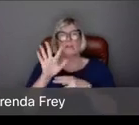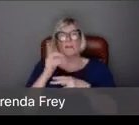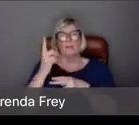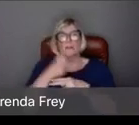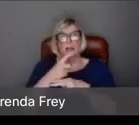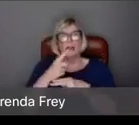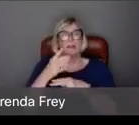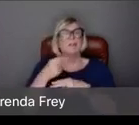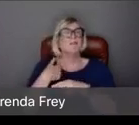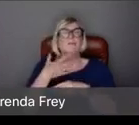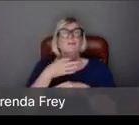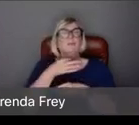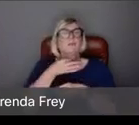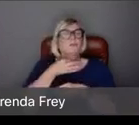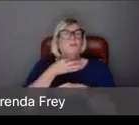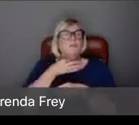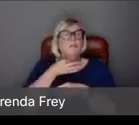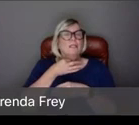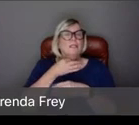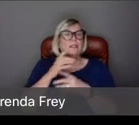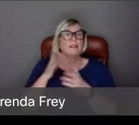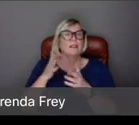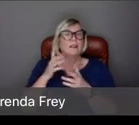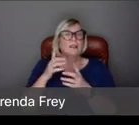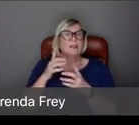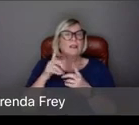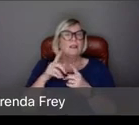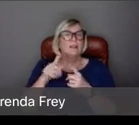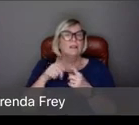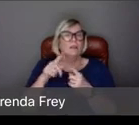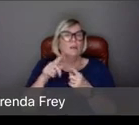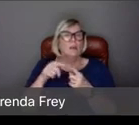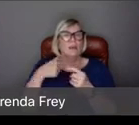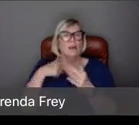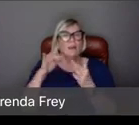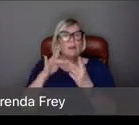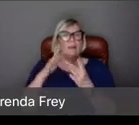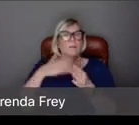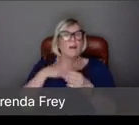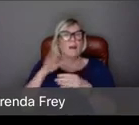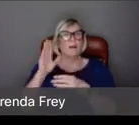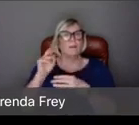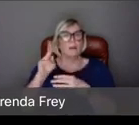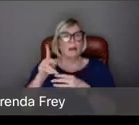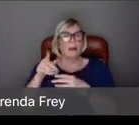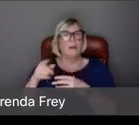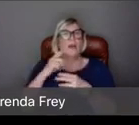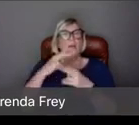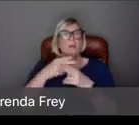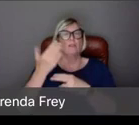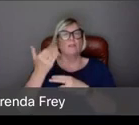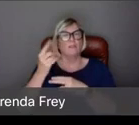would be very curious. When I contacted my lender, they had mentioned 15